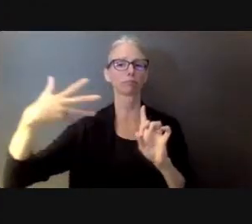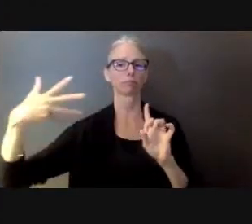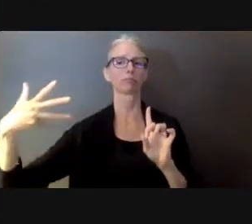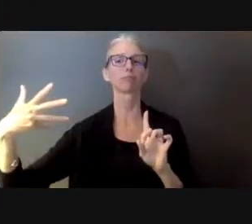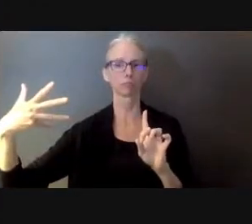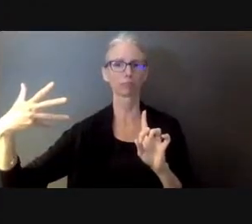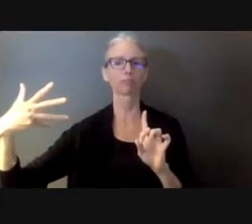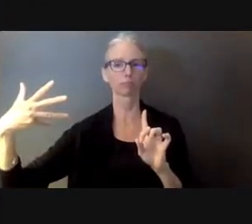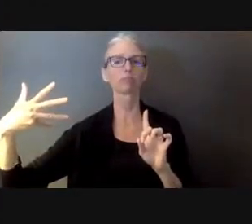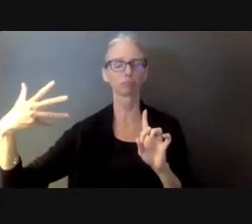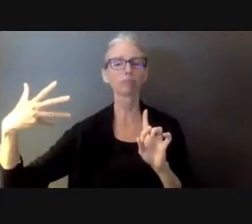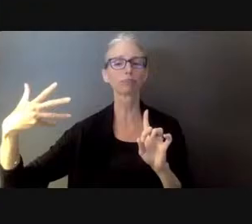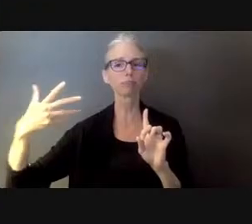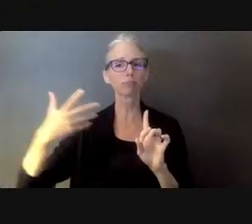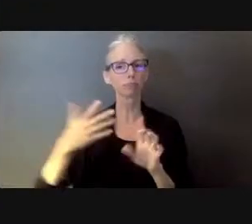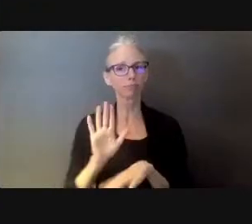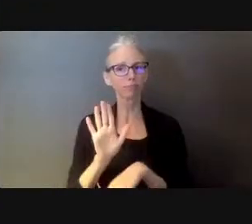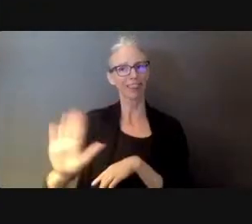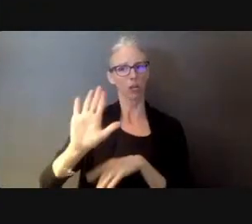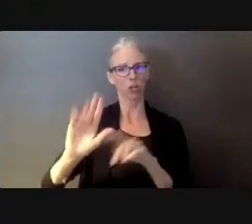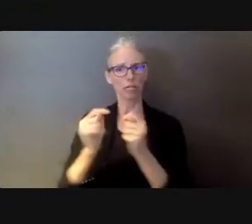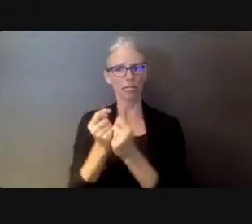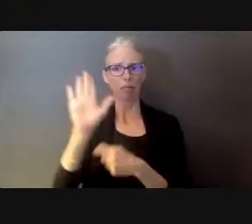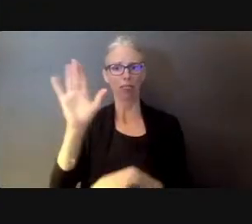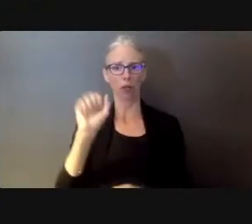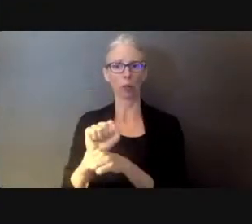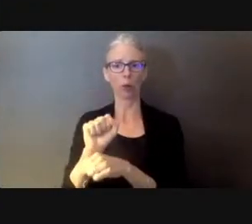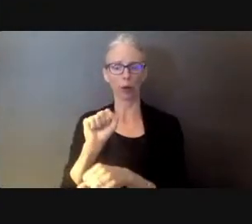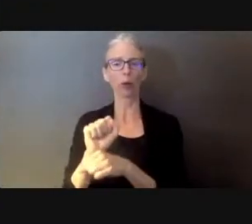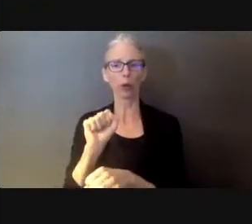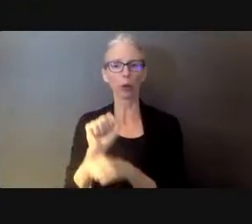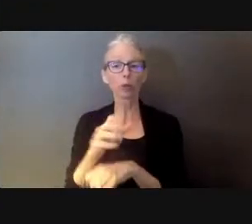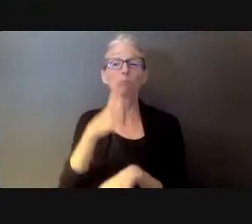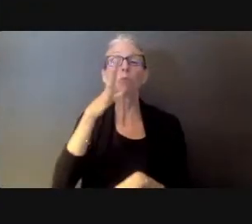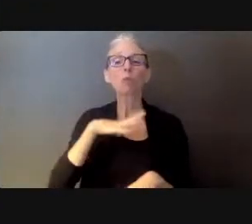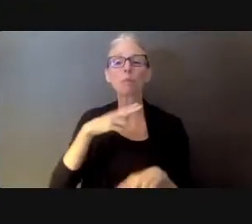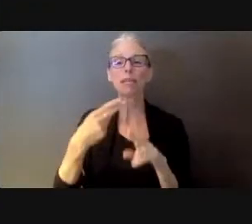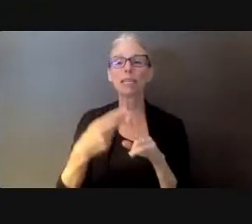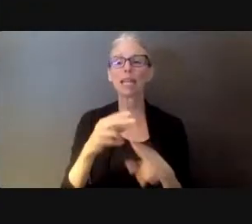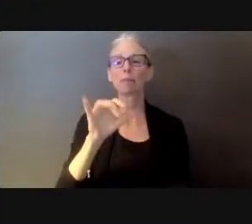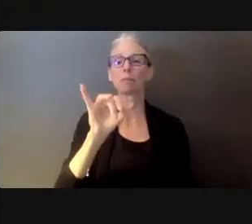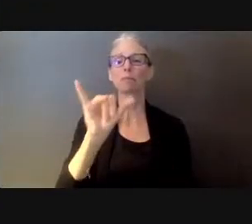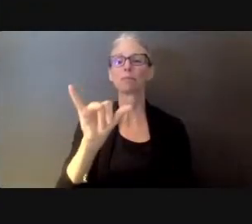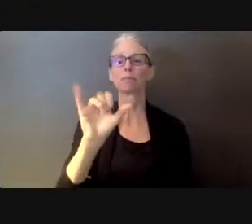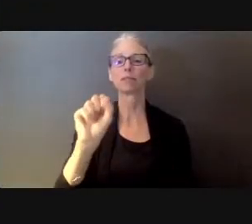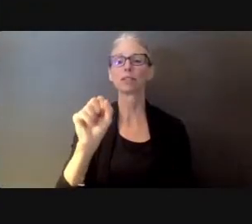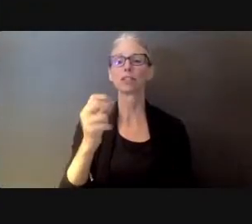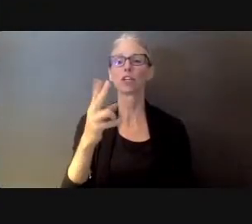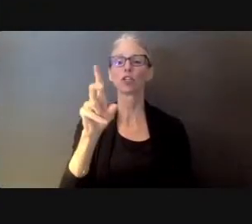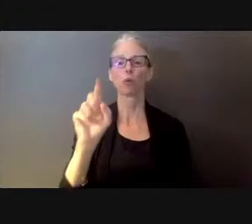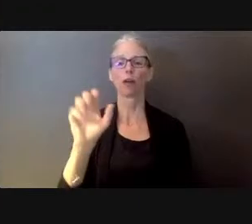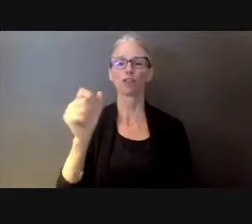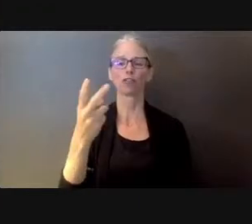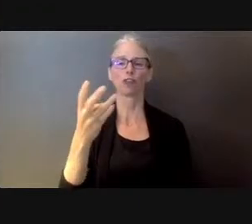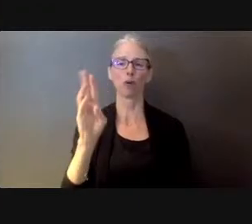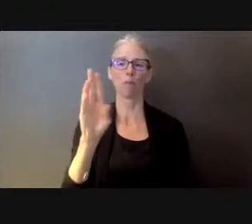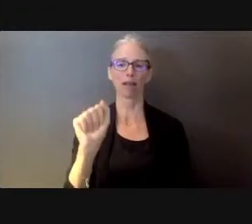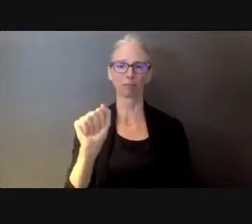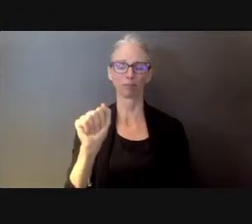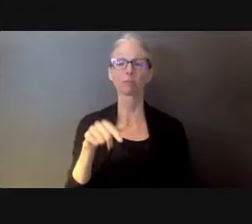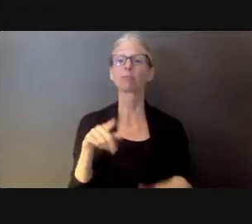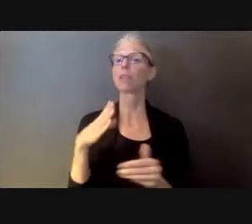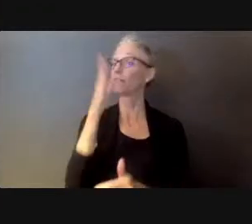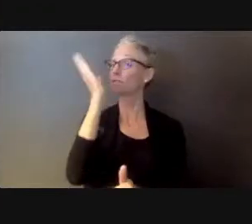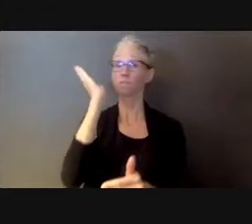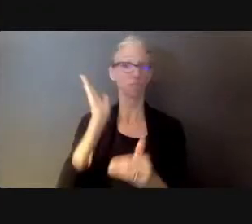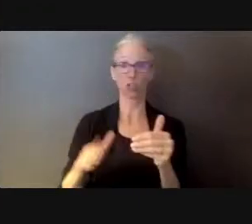our team's work. It was a pretty big task as we reflect on what we've done so far, and we have a few months left to finish off this